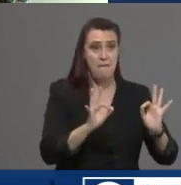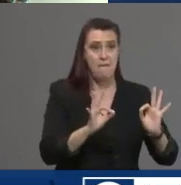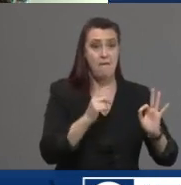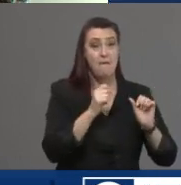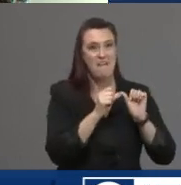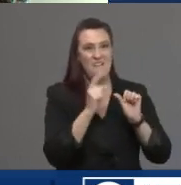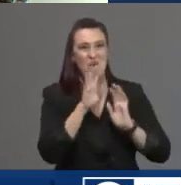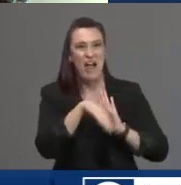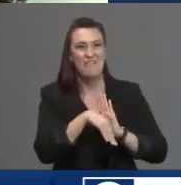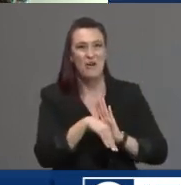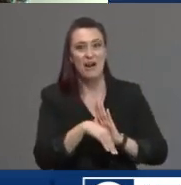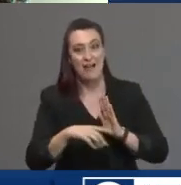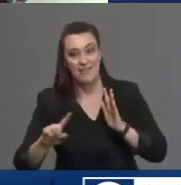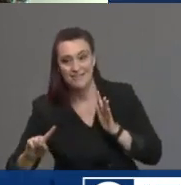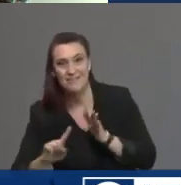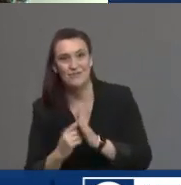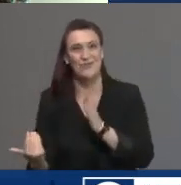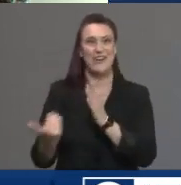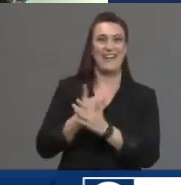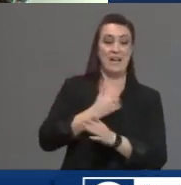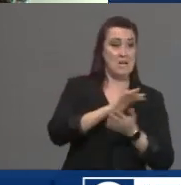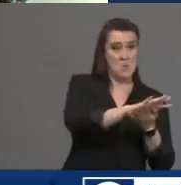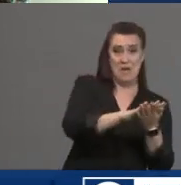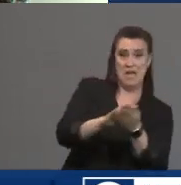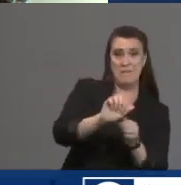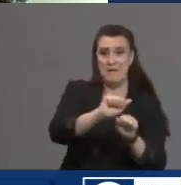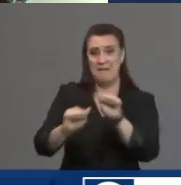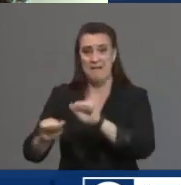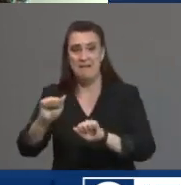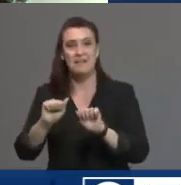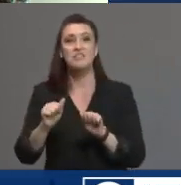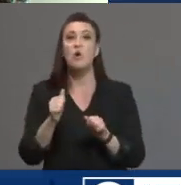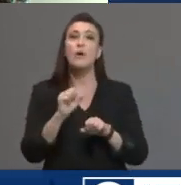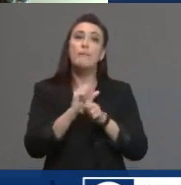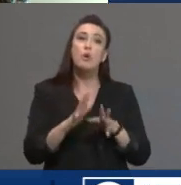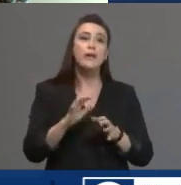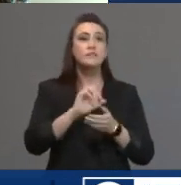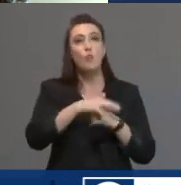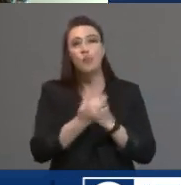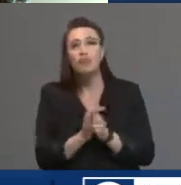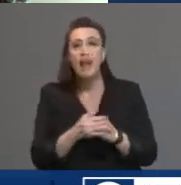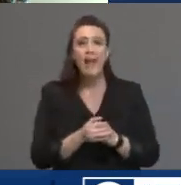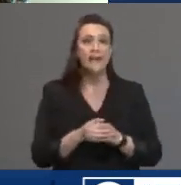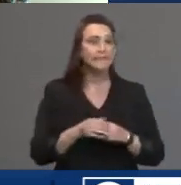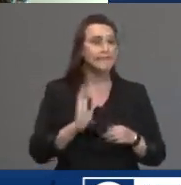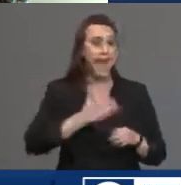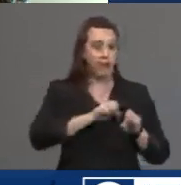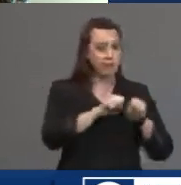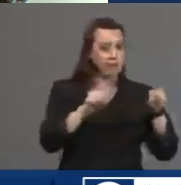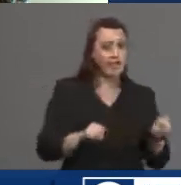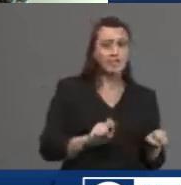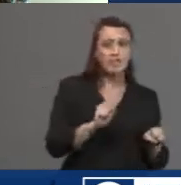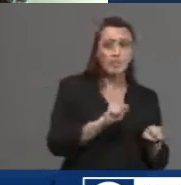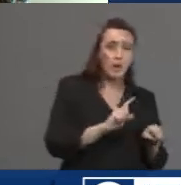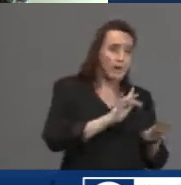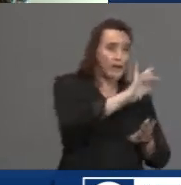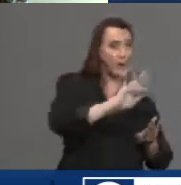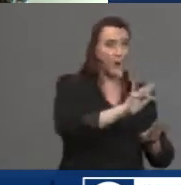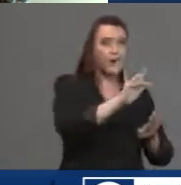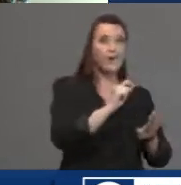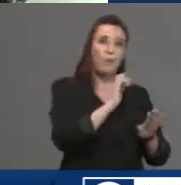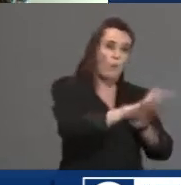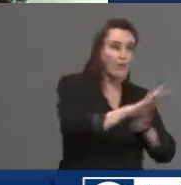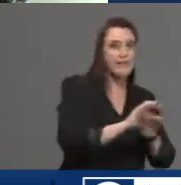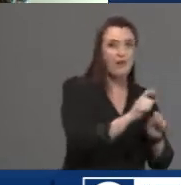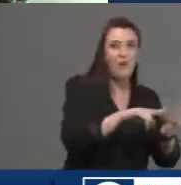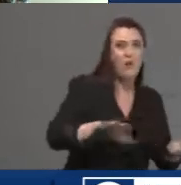guests aren't seeing. So all of our employees are washing their hands, we're wiping down all of our stations and doing kind of like a complete sanitation